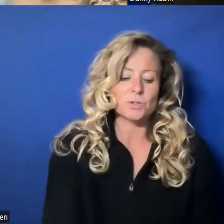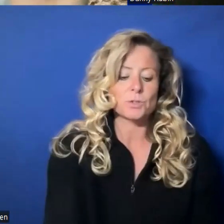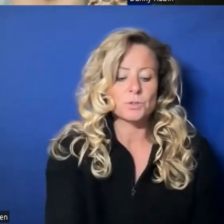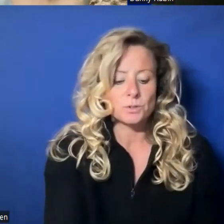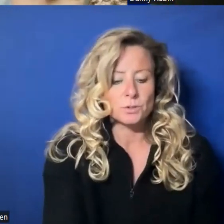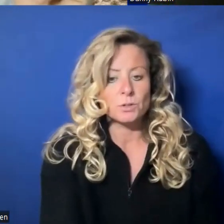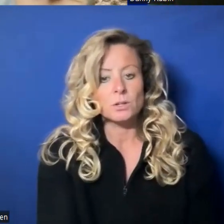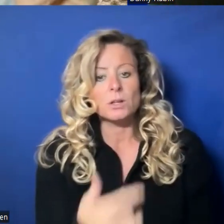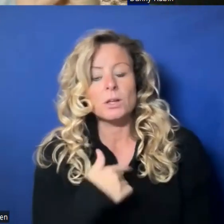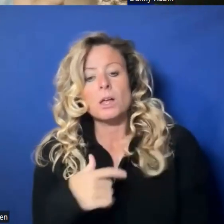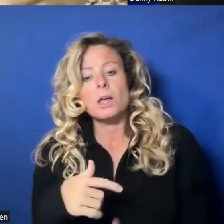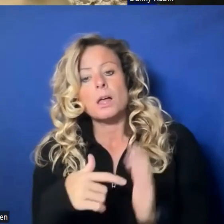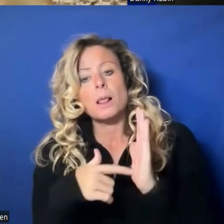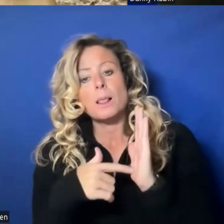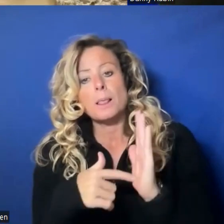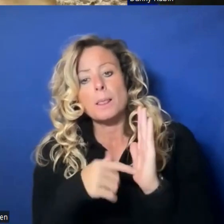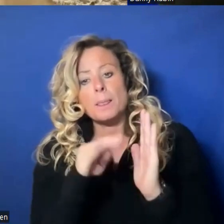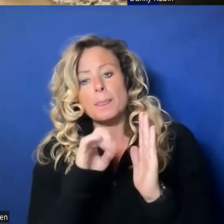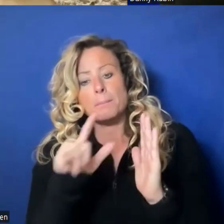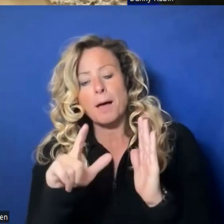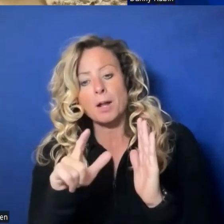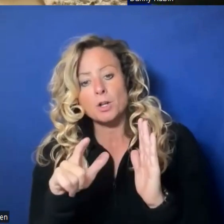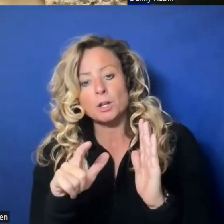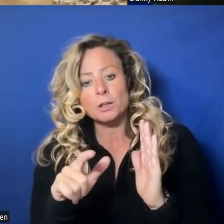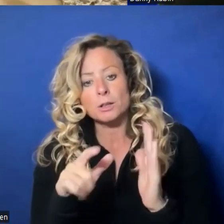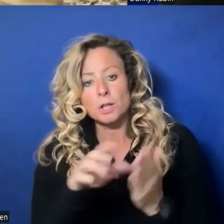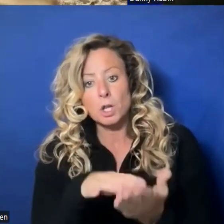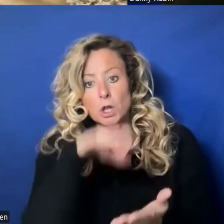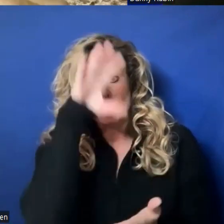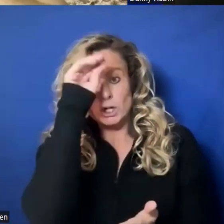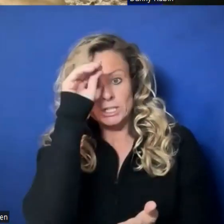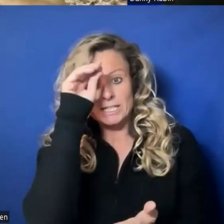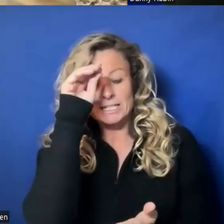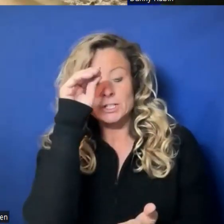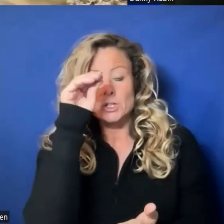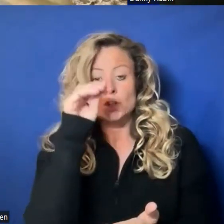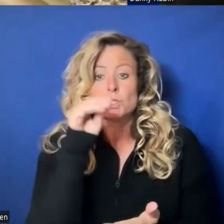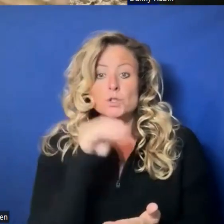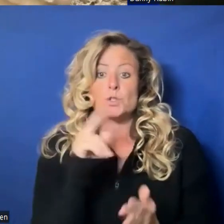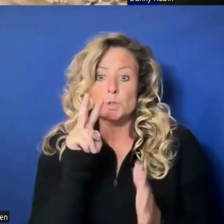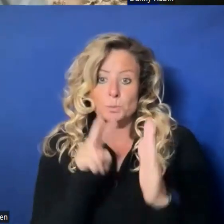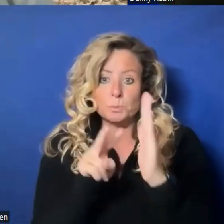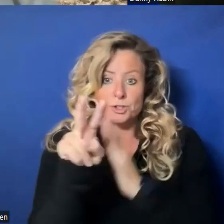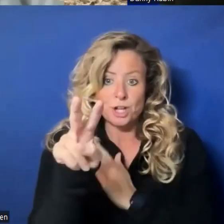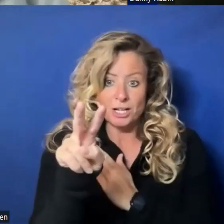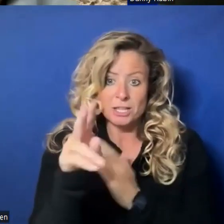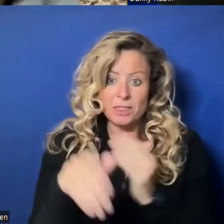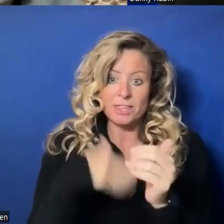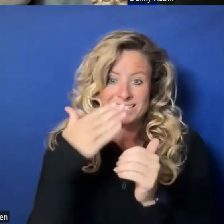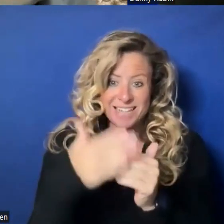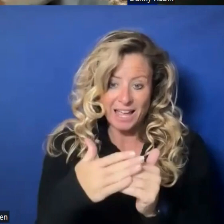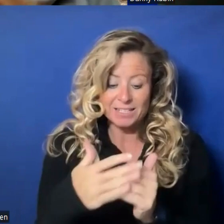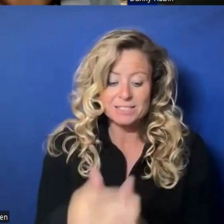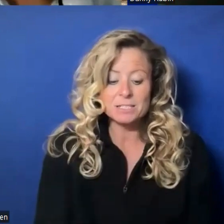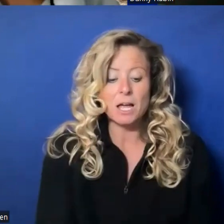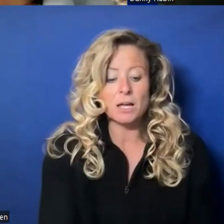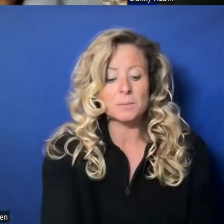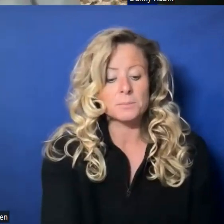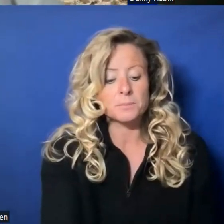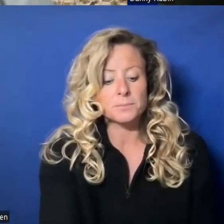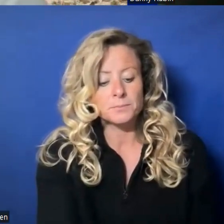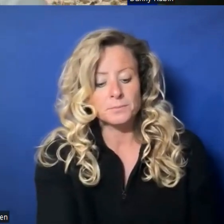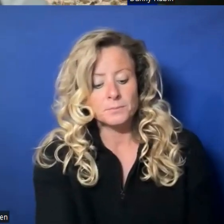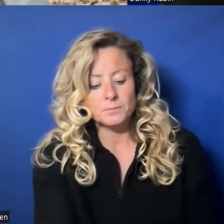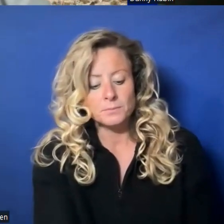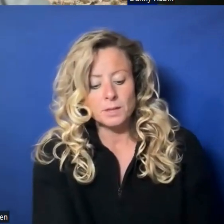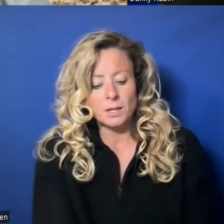the model learn to anticipate to what would be